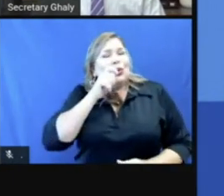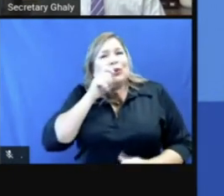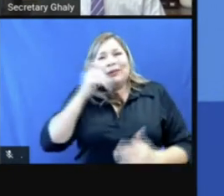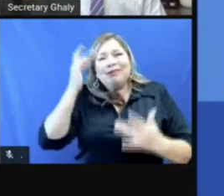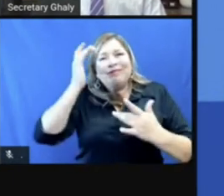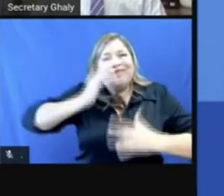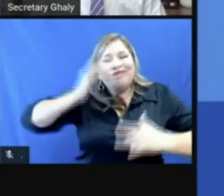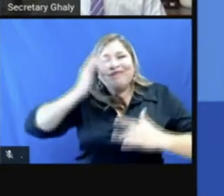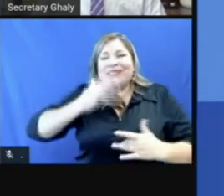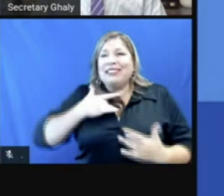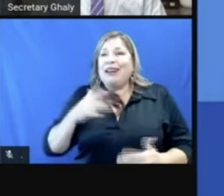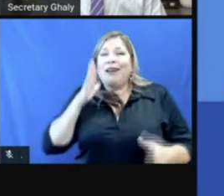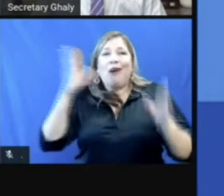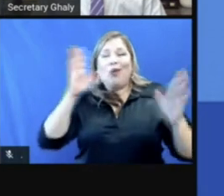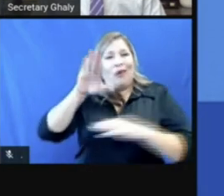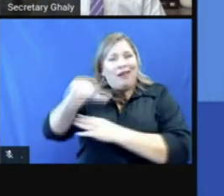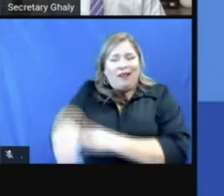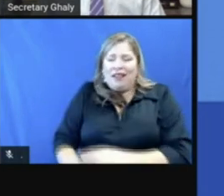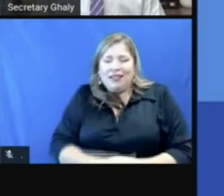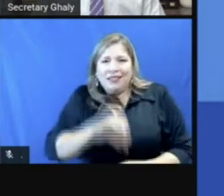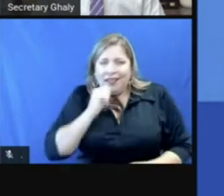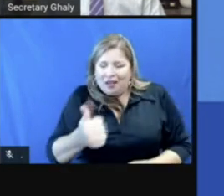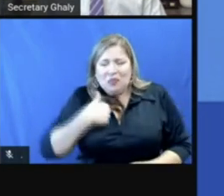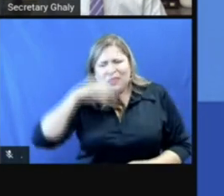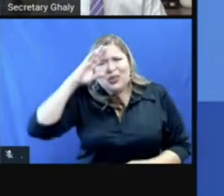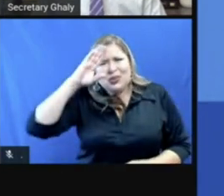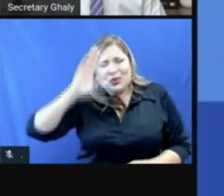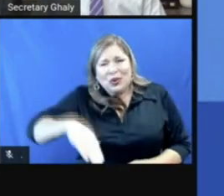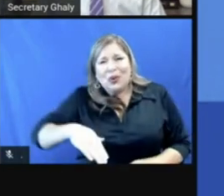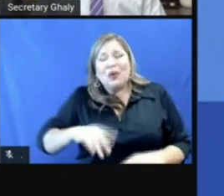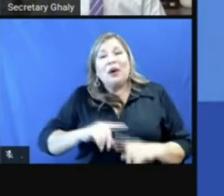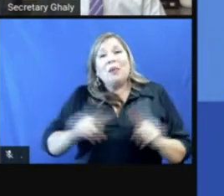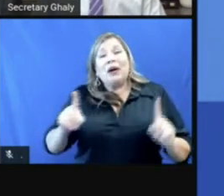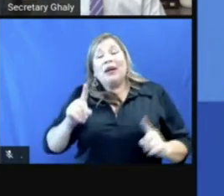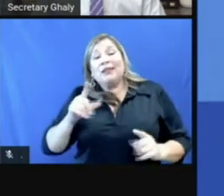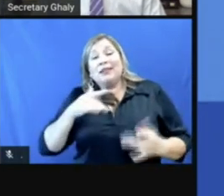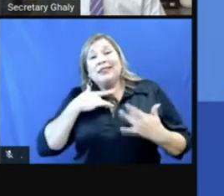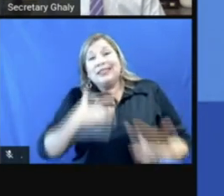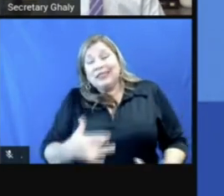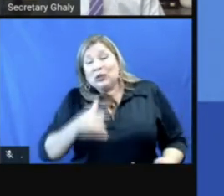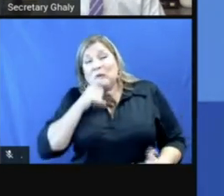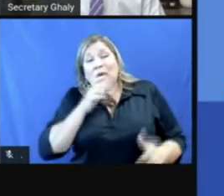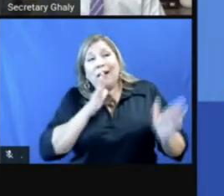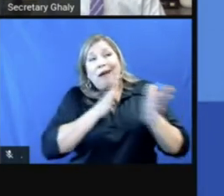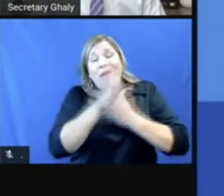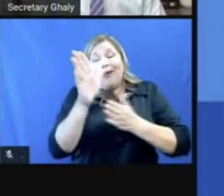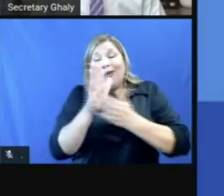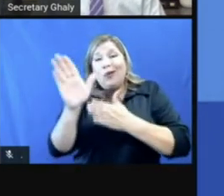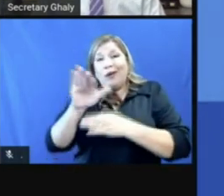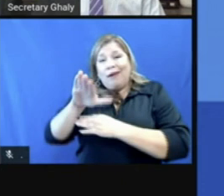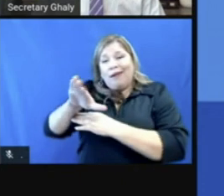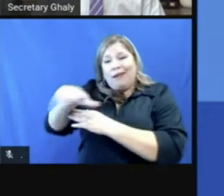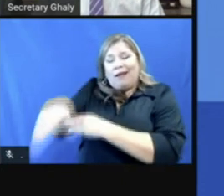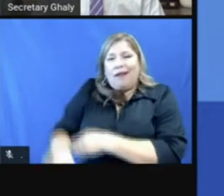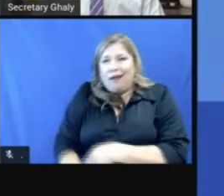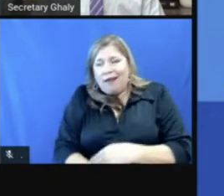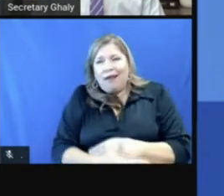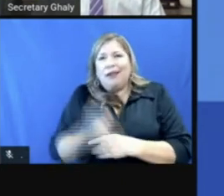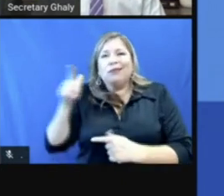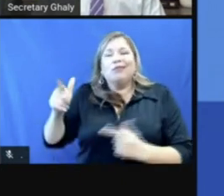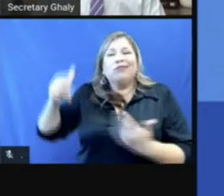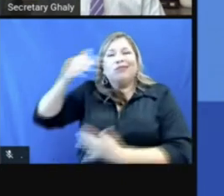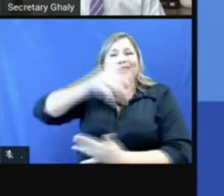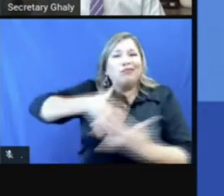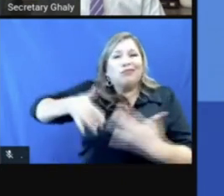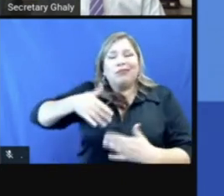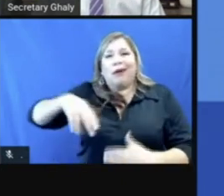chronic conditions. That said, we know that those who are out, who might be engaging in higher risk